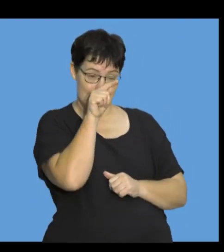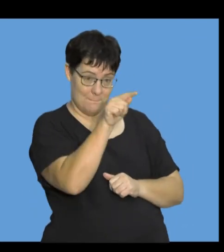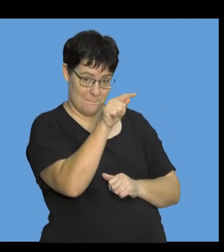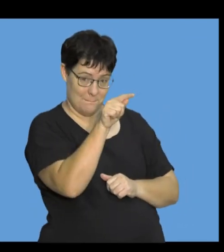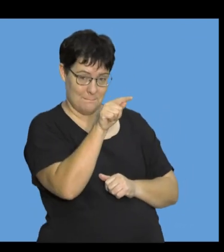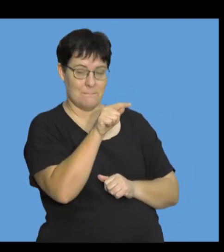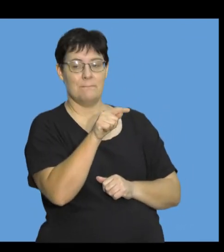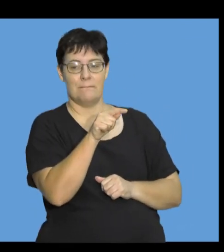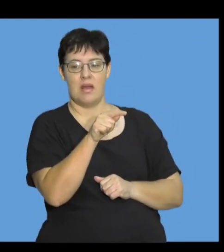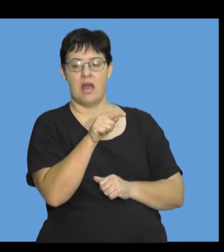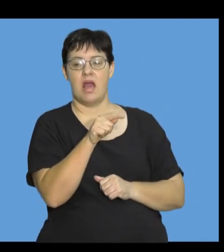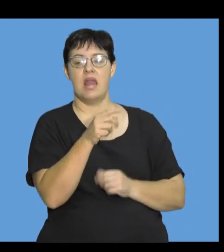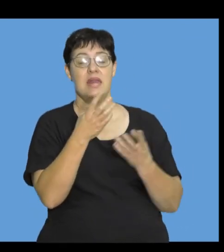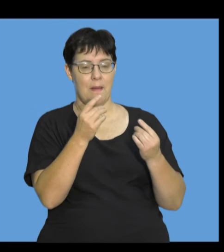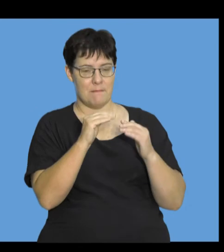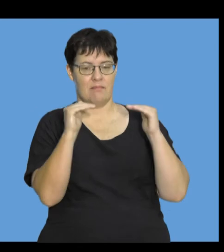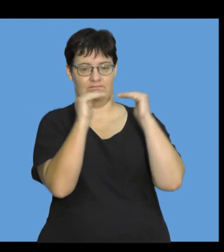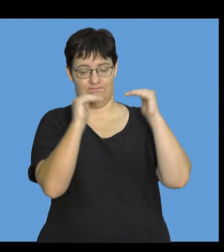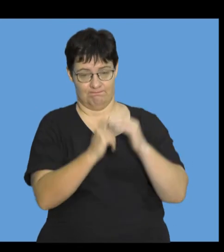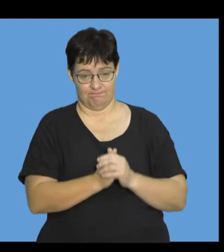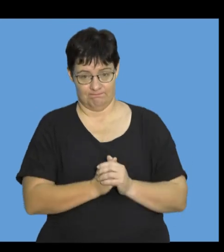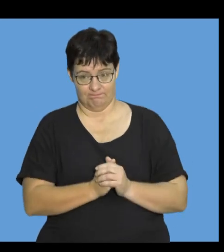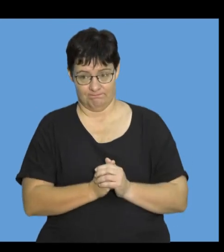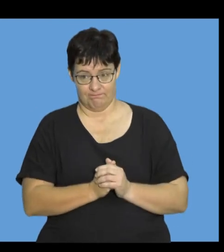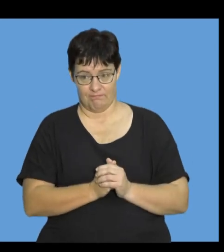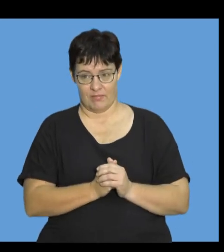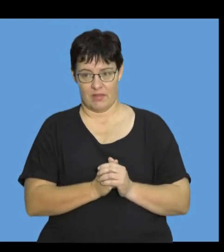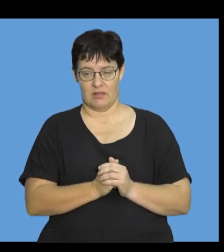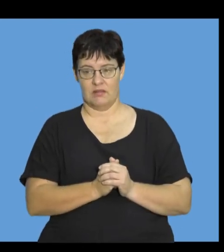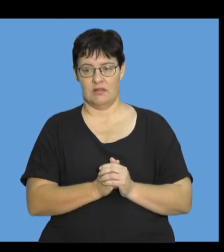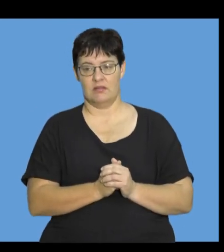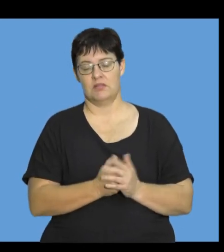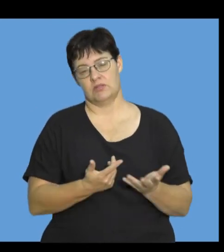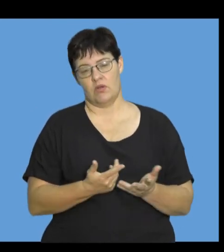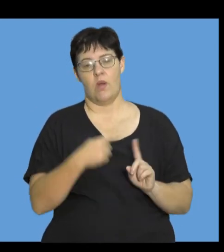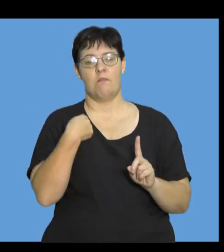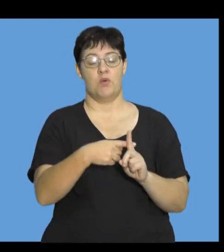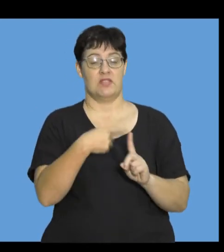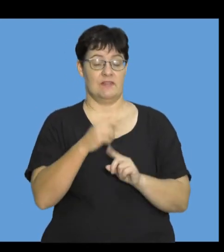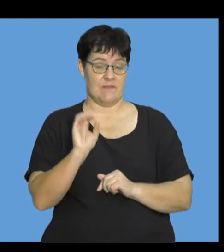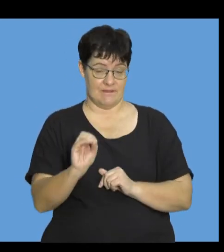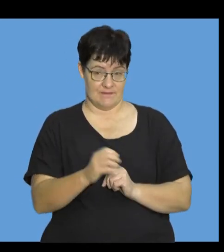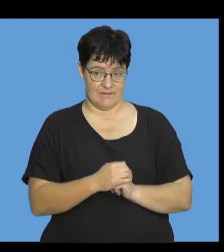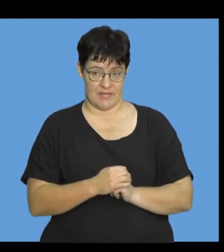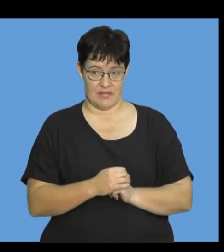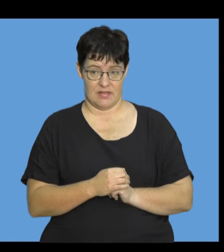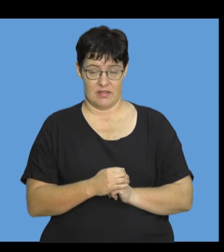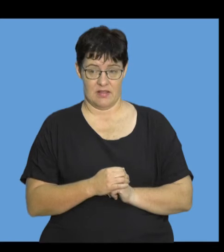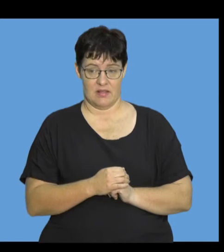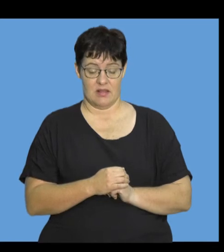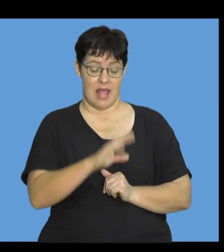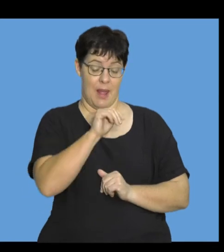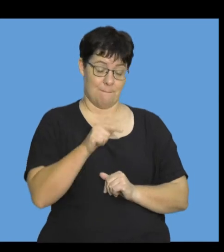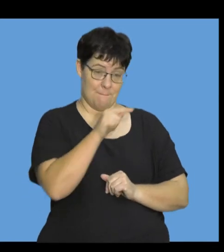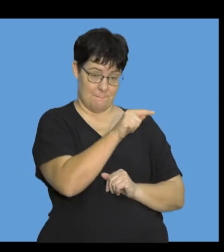value is an even number, right? A value will be this, so this is a positive, and